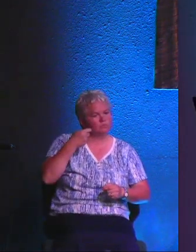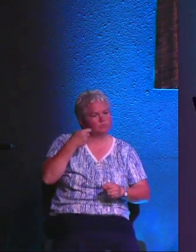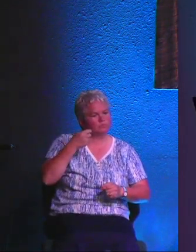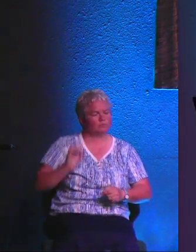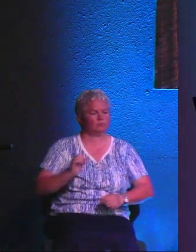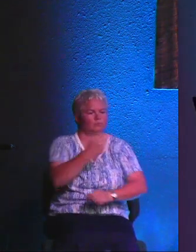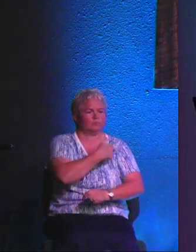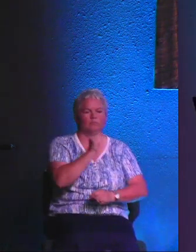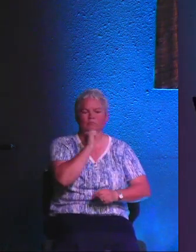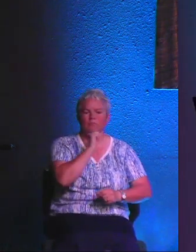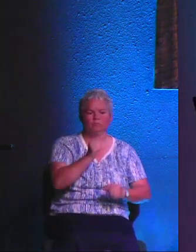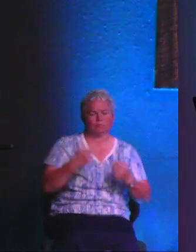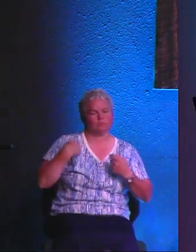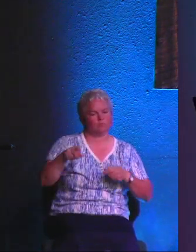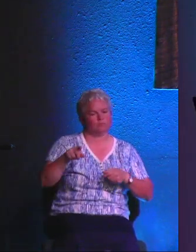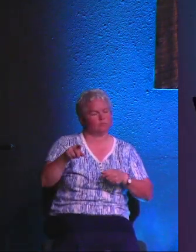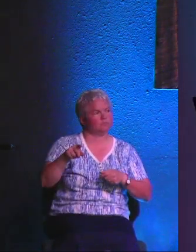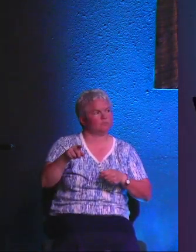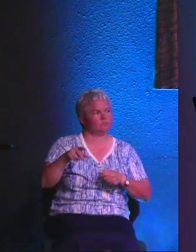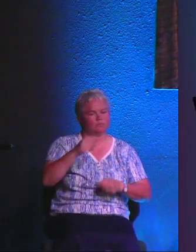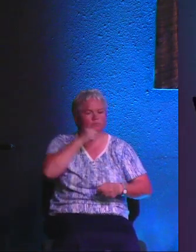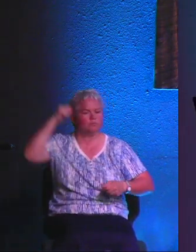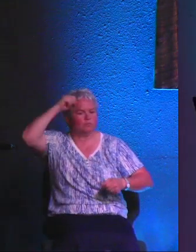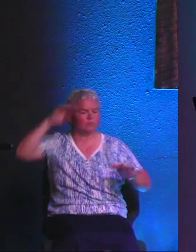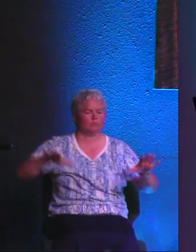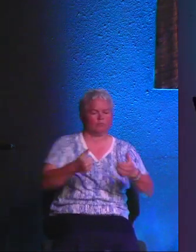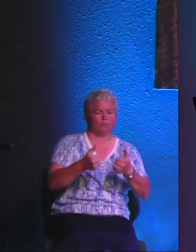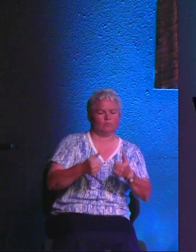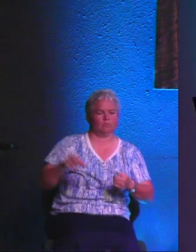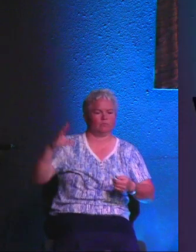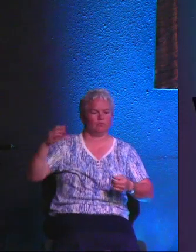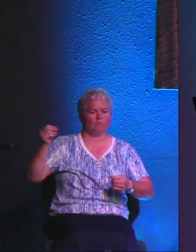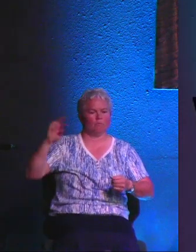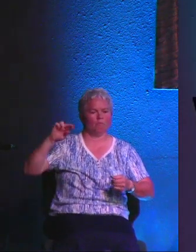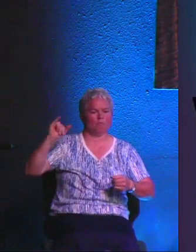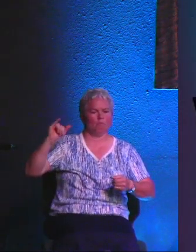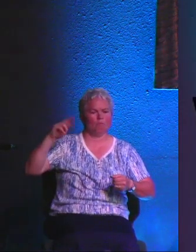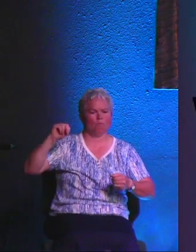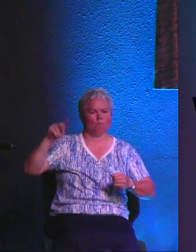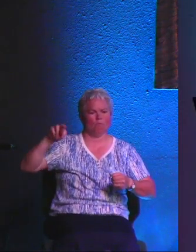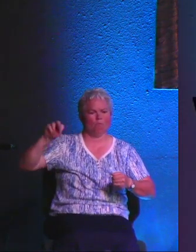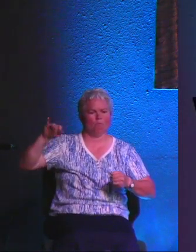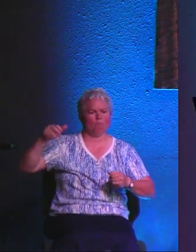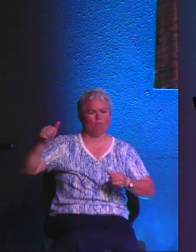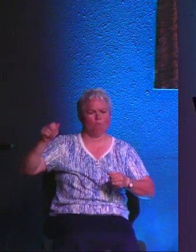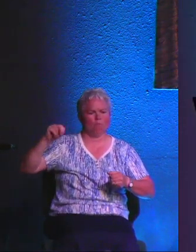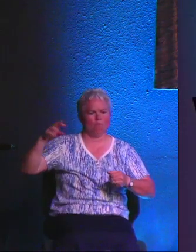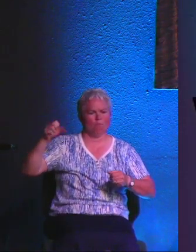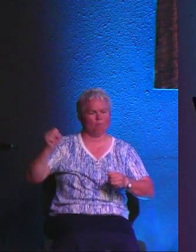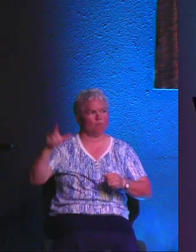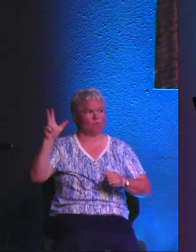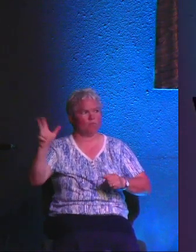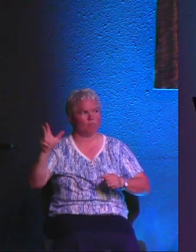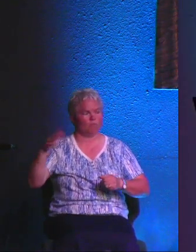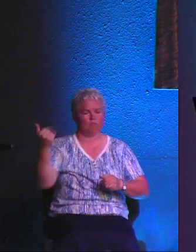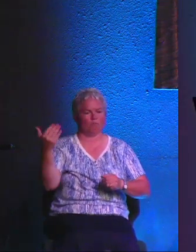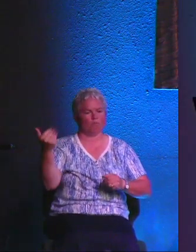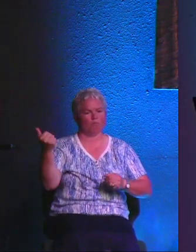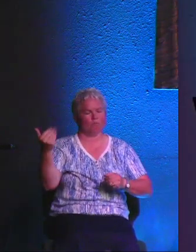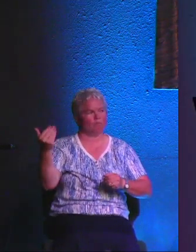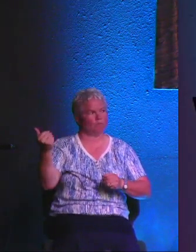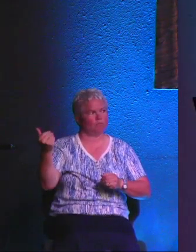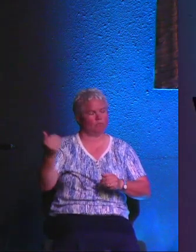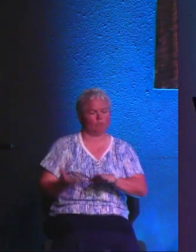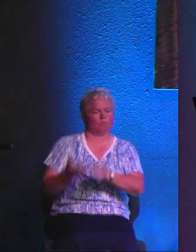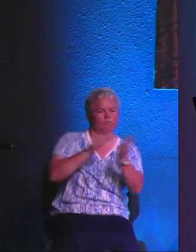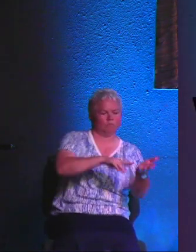we do not agree with that. Teen Challenge stands on 2 Corinthians 5:17. Now in the light of your co-inclusion